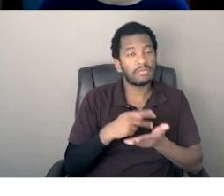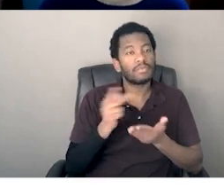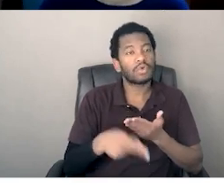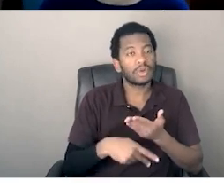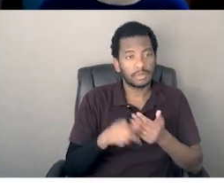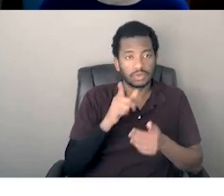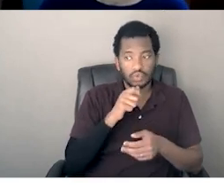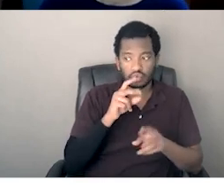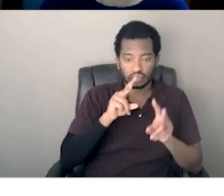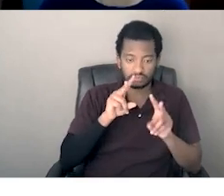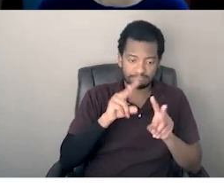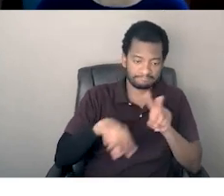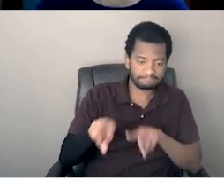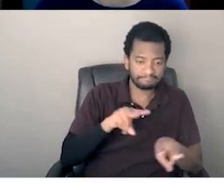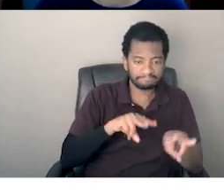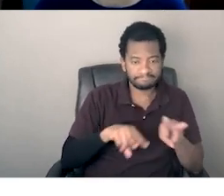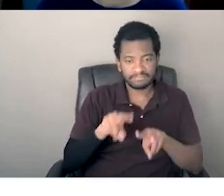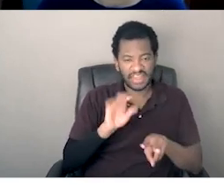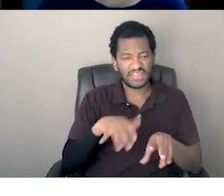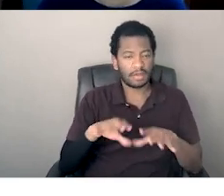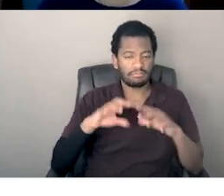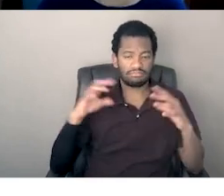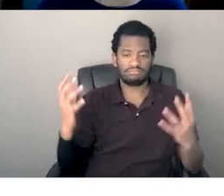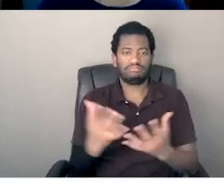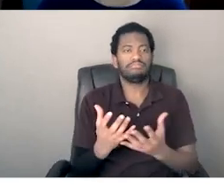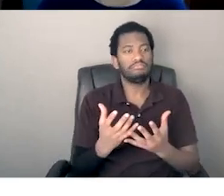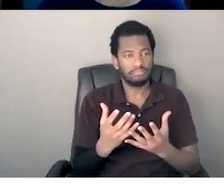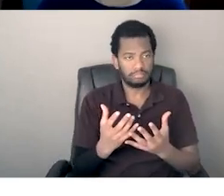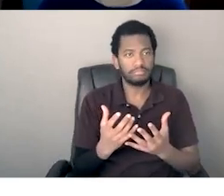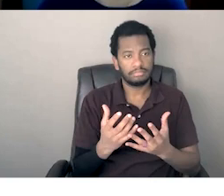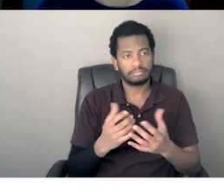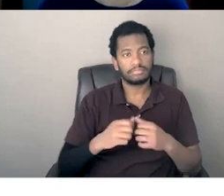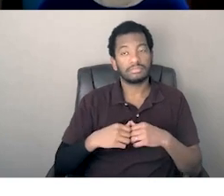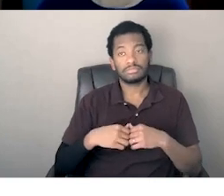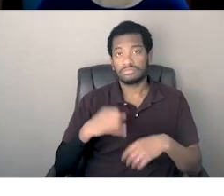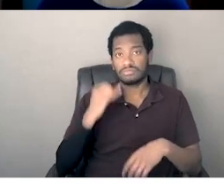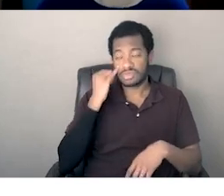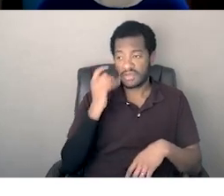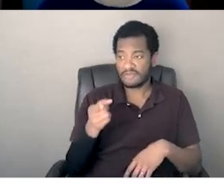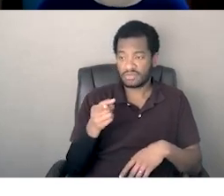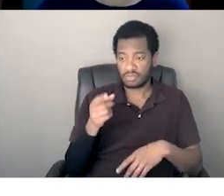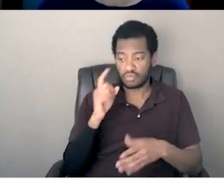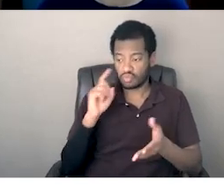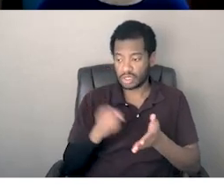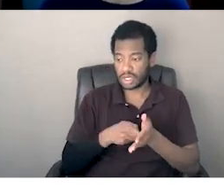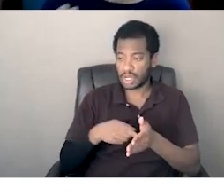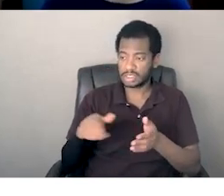picture. When we see the whole person, we also acknowledge people's